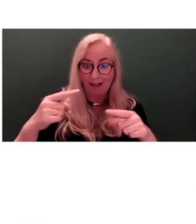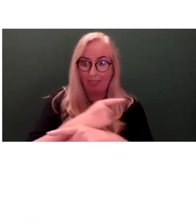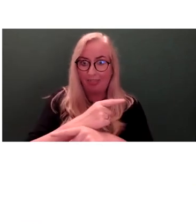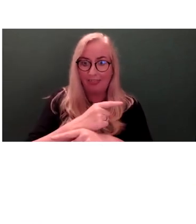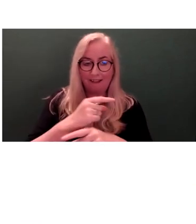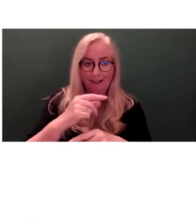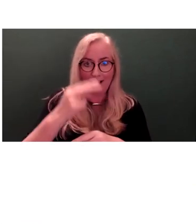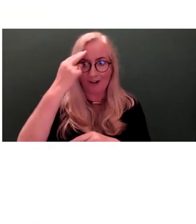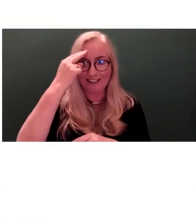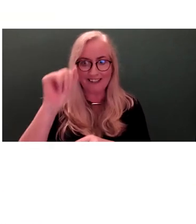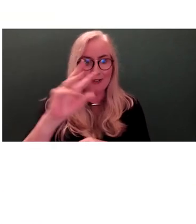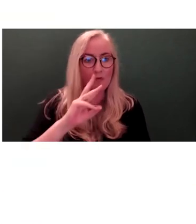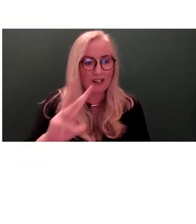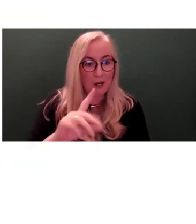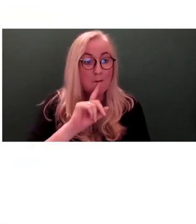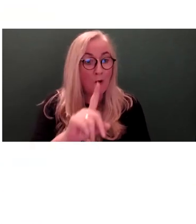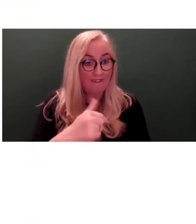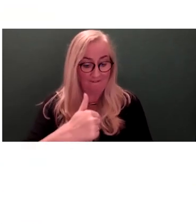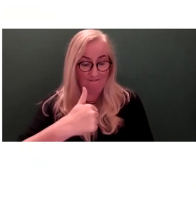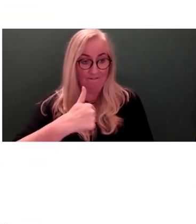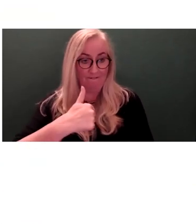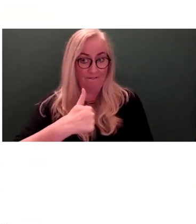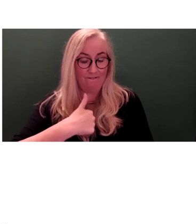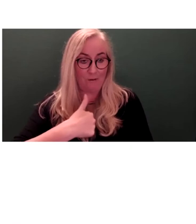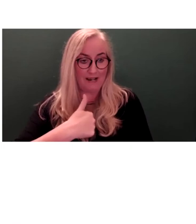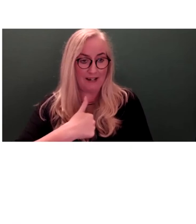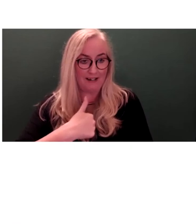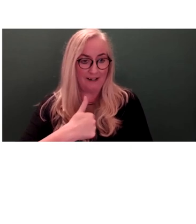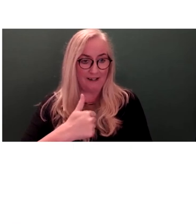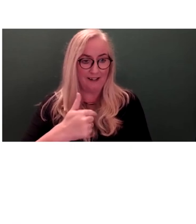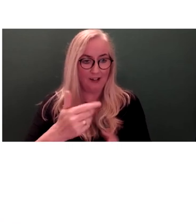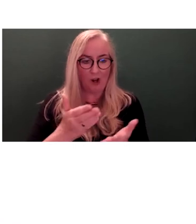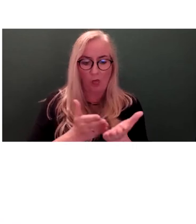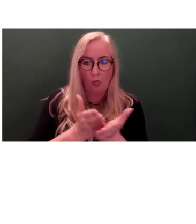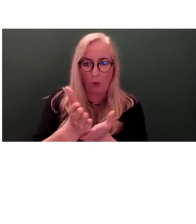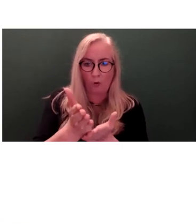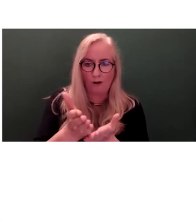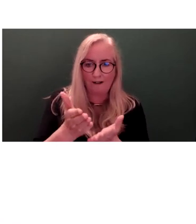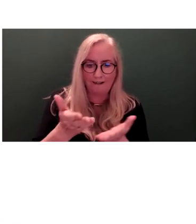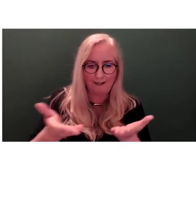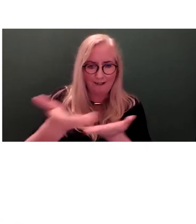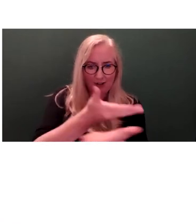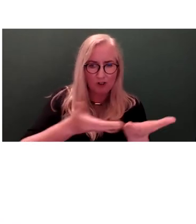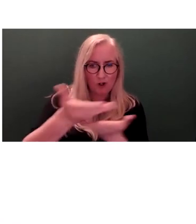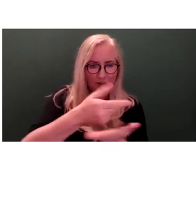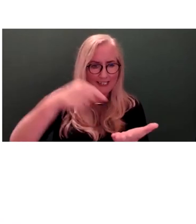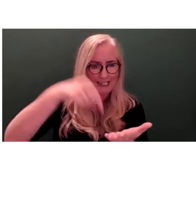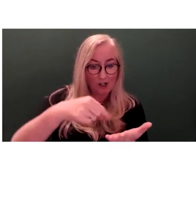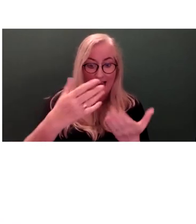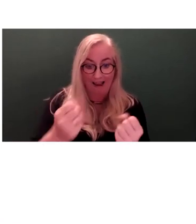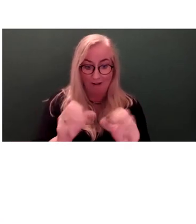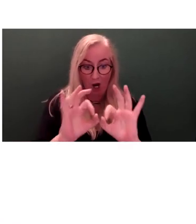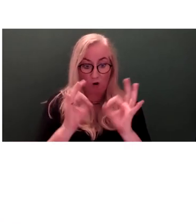hear that word. And certainly the sense I'm sort of developing during the course of the discussion is you have a group of people